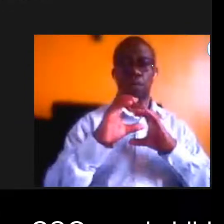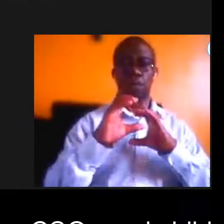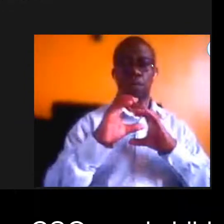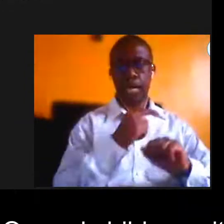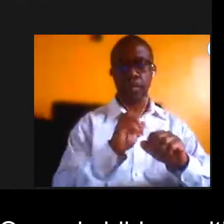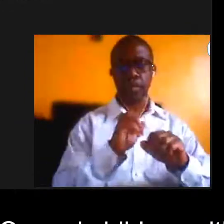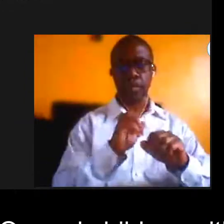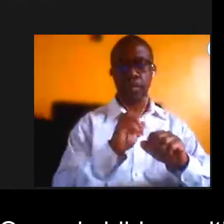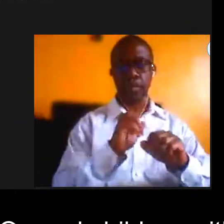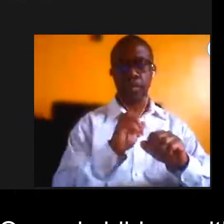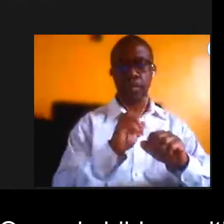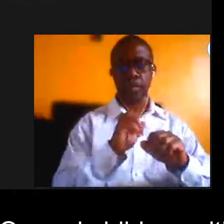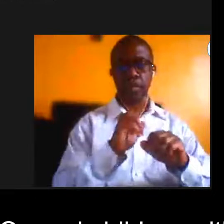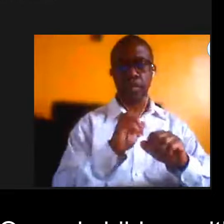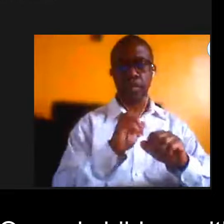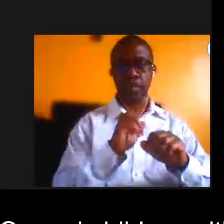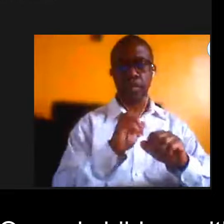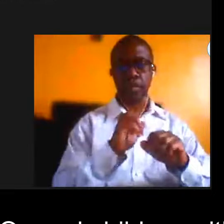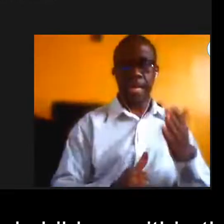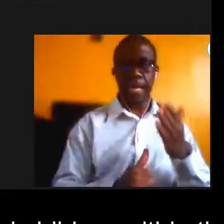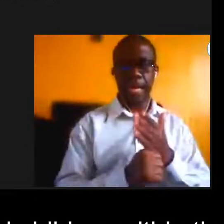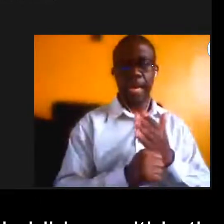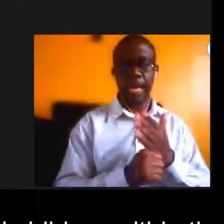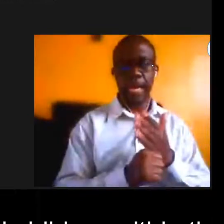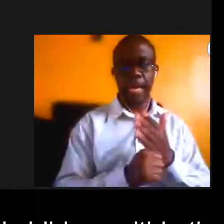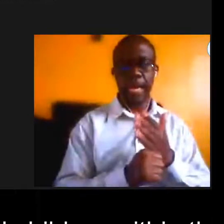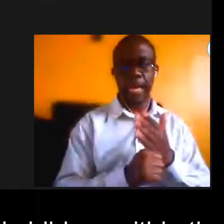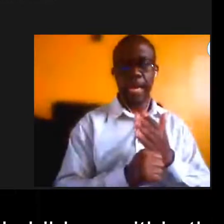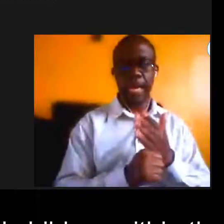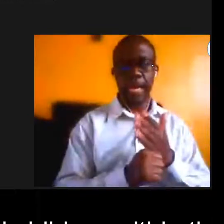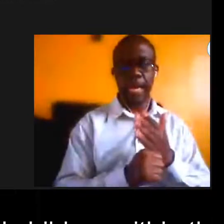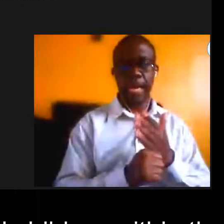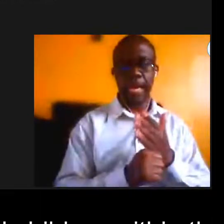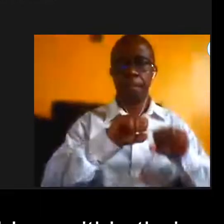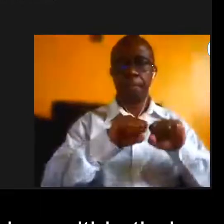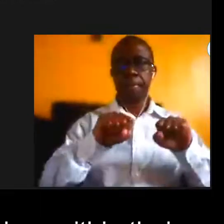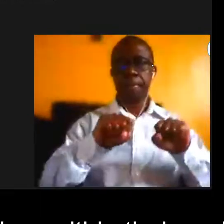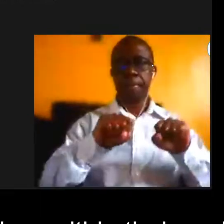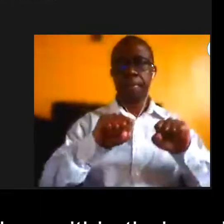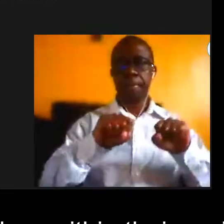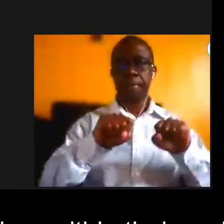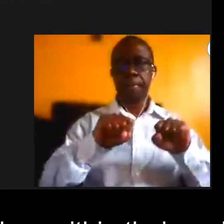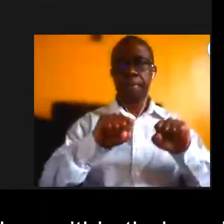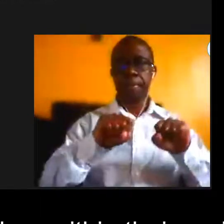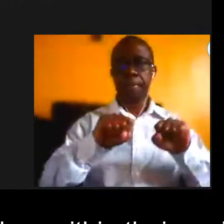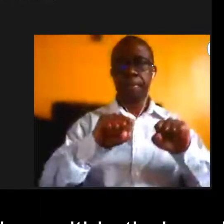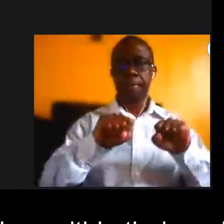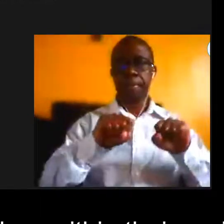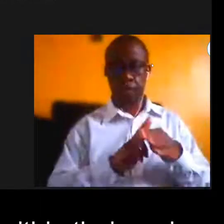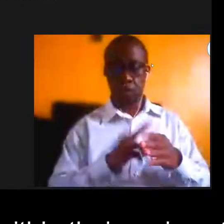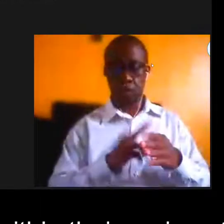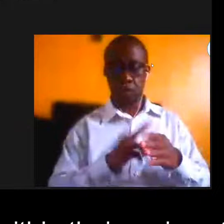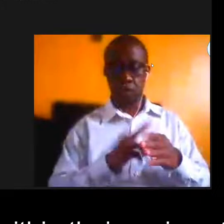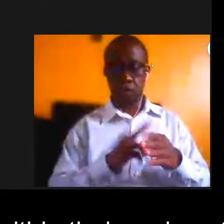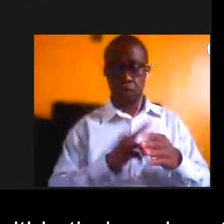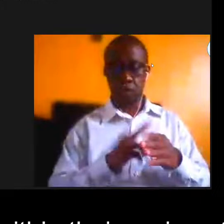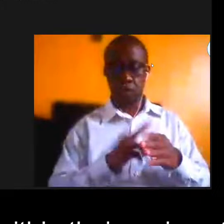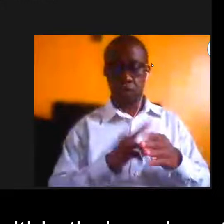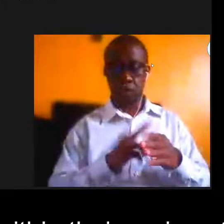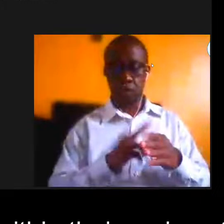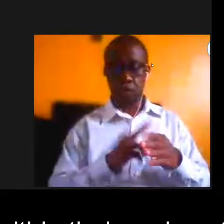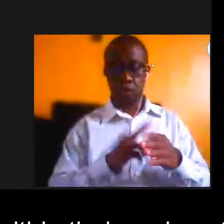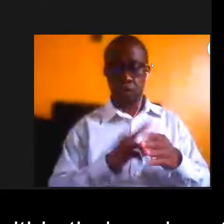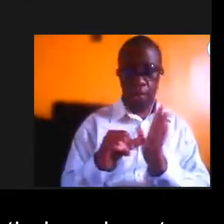It's now called the complaints mechanism, which you can identify a case and be able to report that as